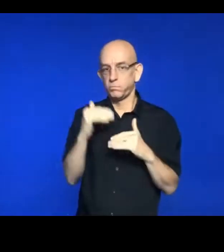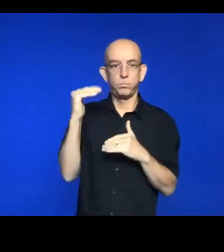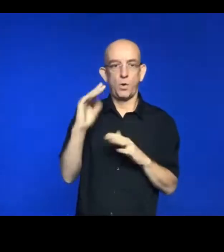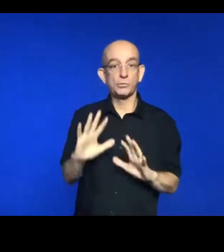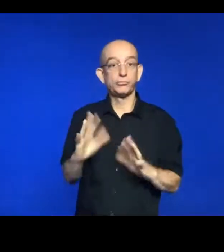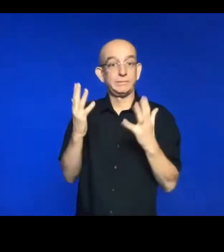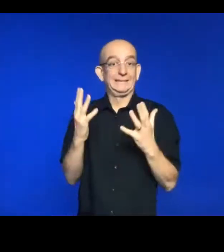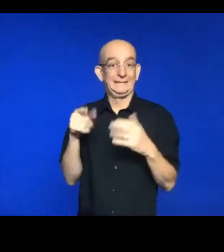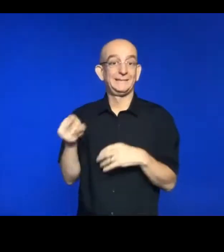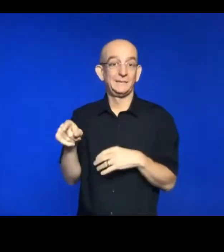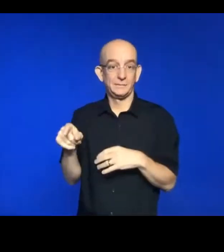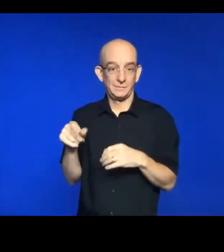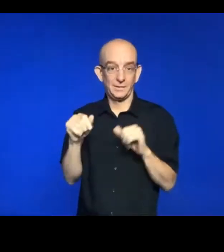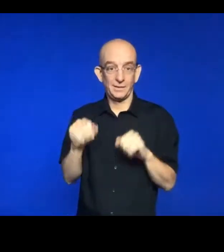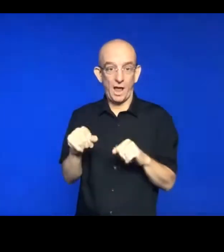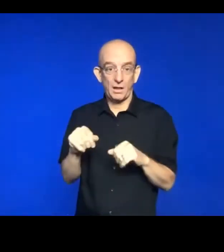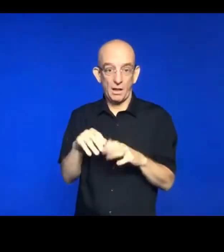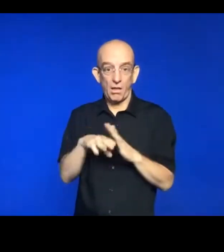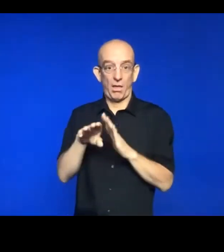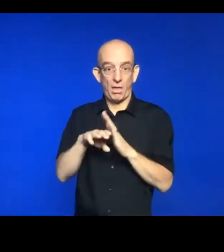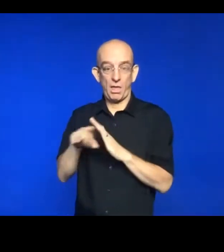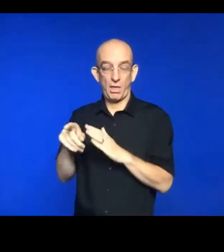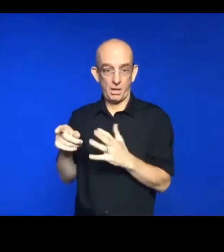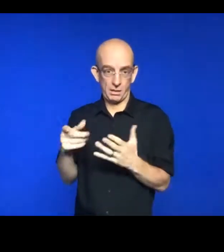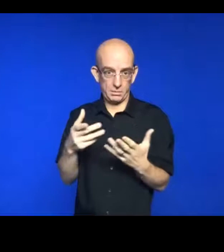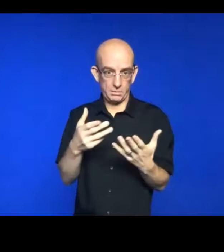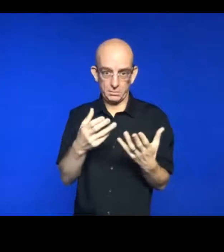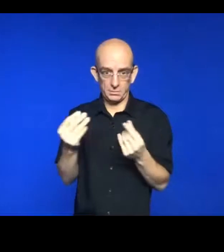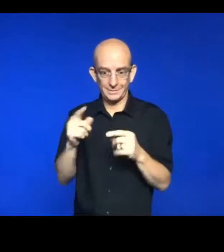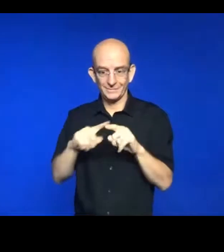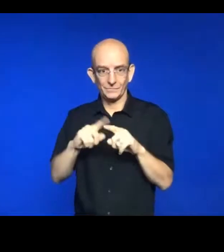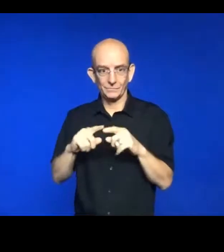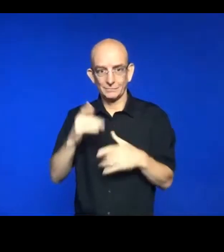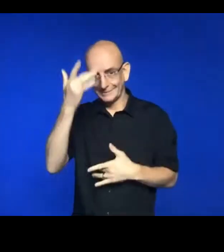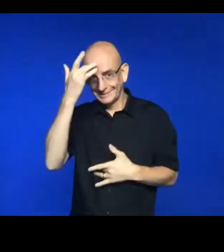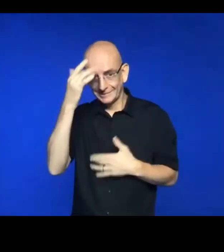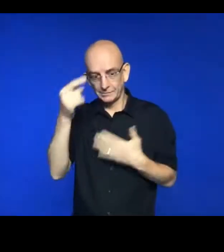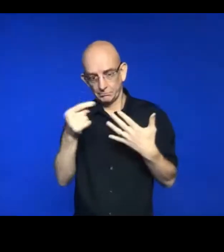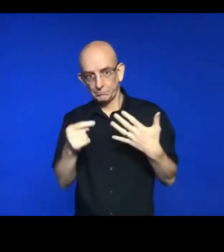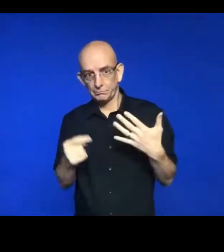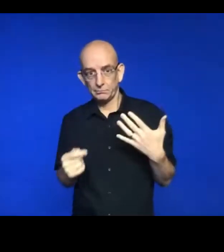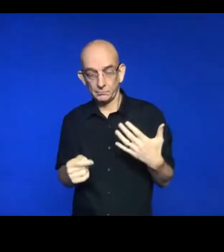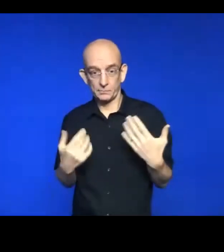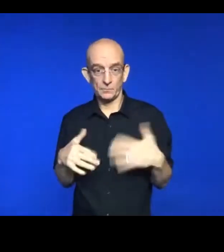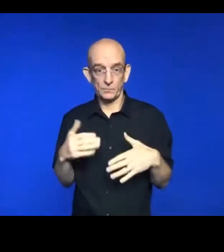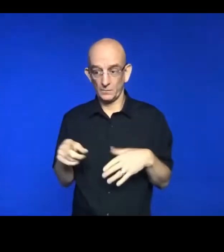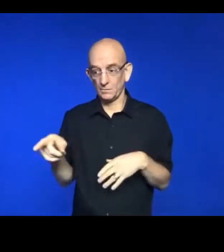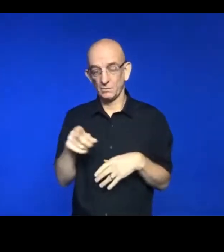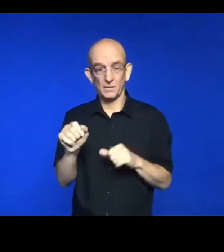severe symptoms and even to die as the consequences of